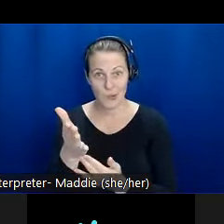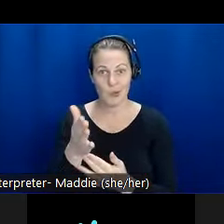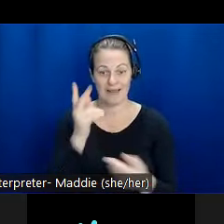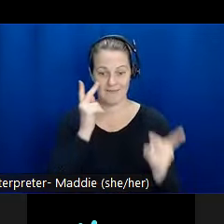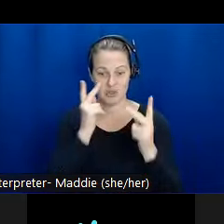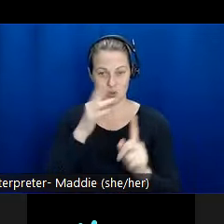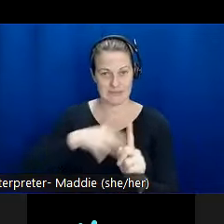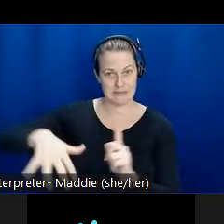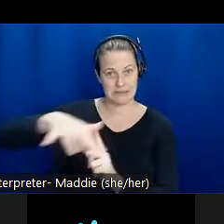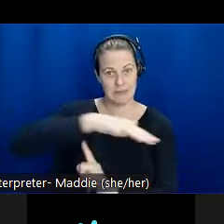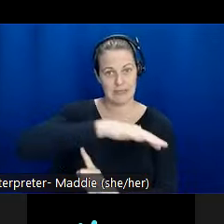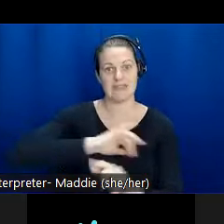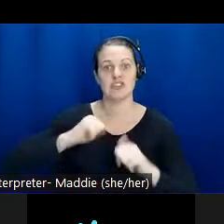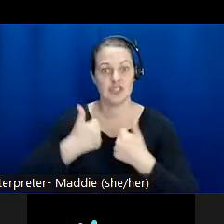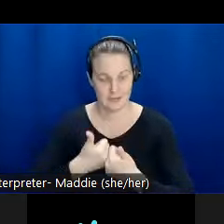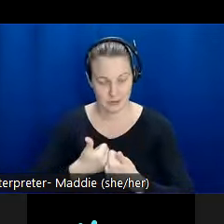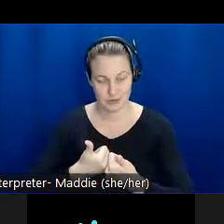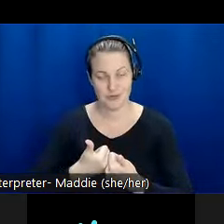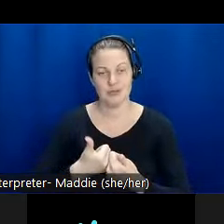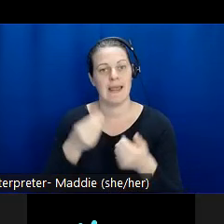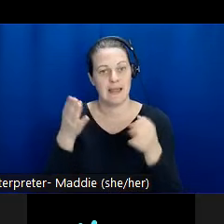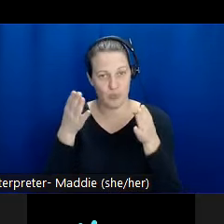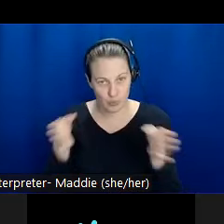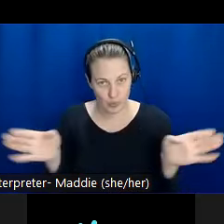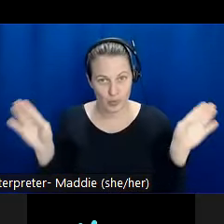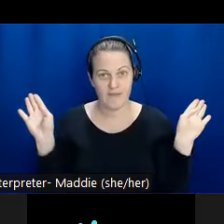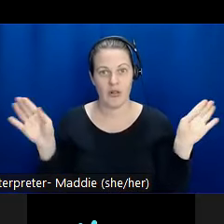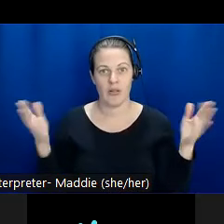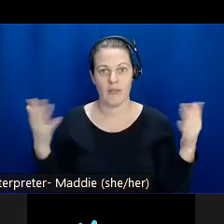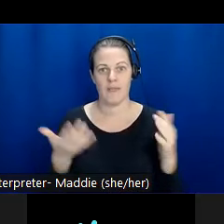as your peripheral vision becomes hazier.